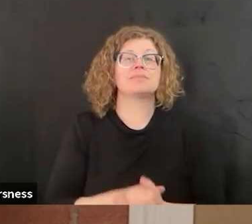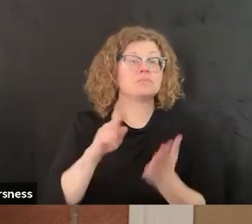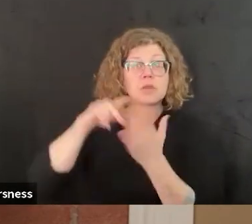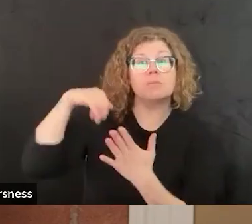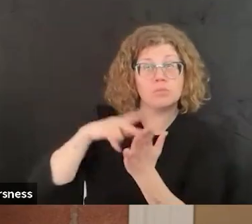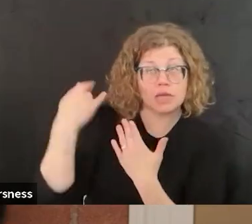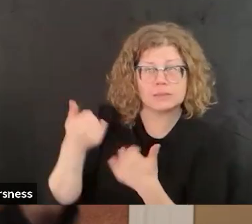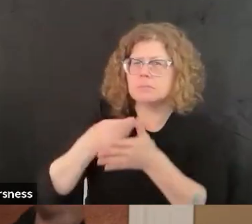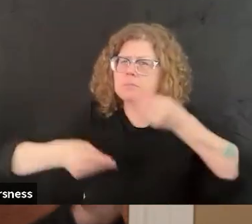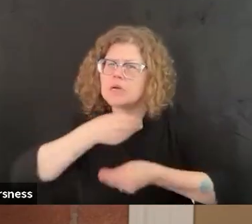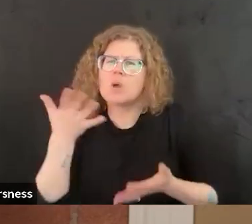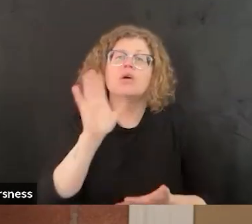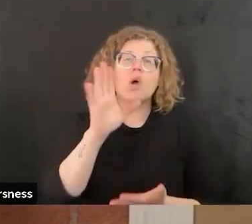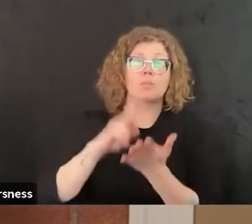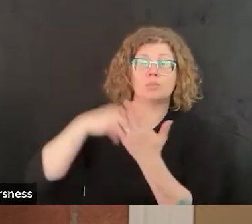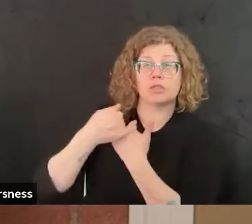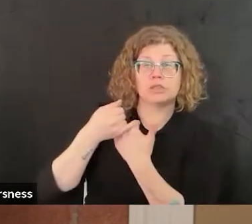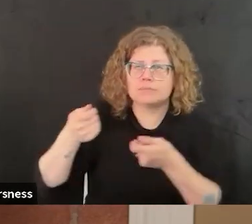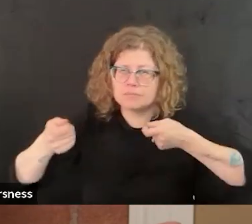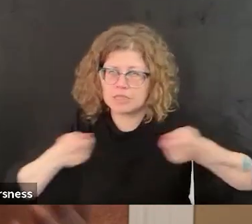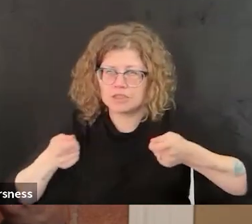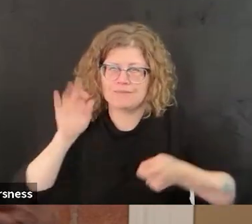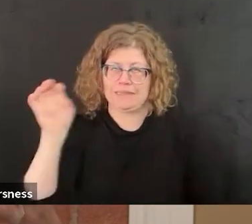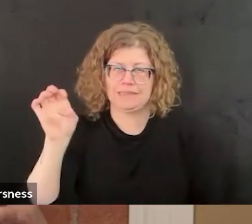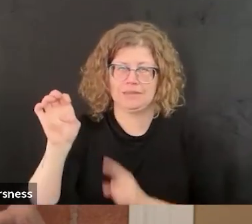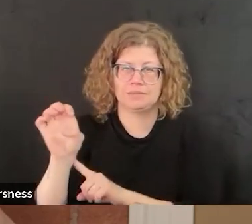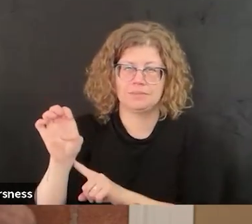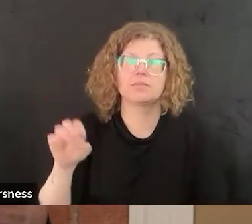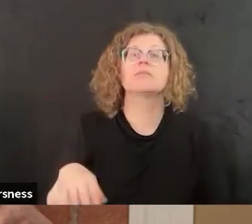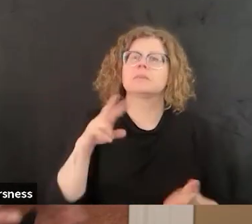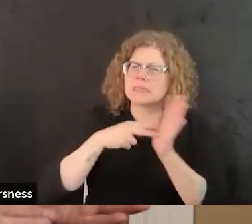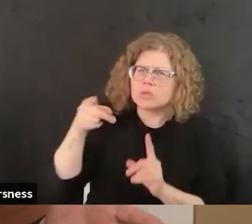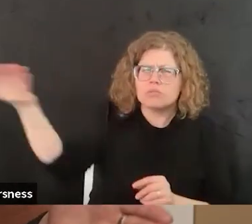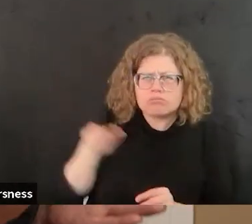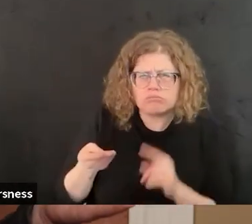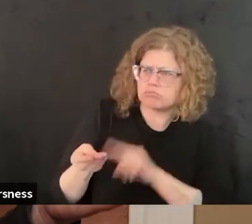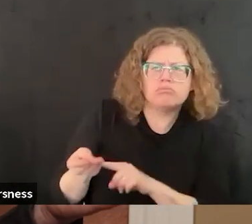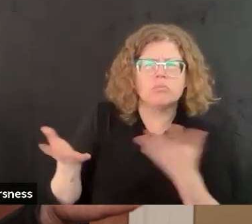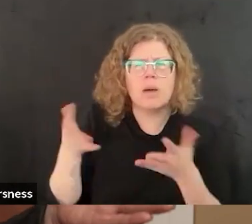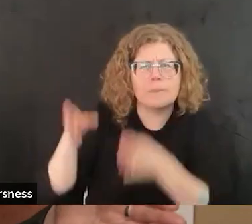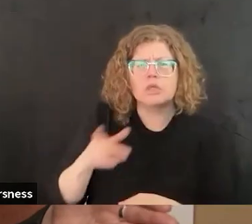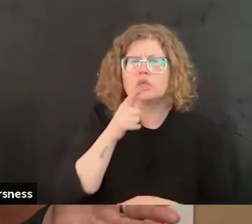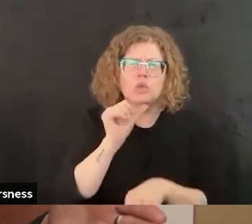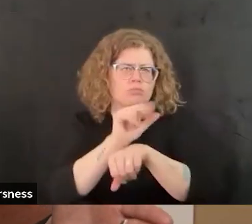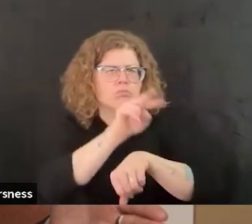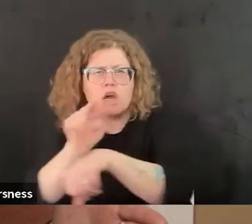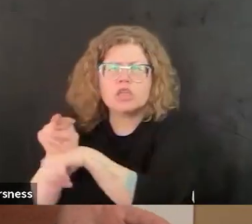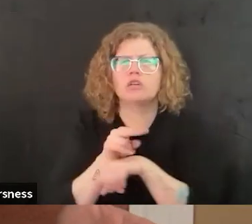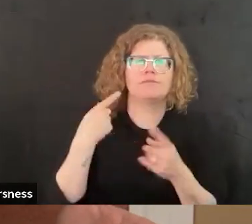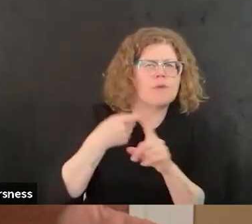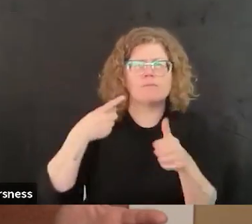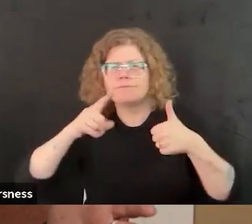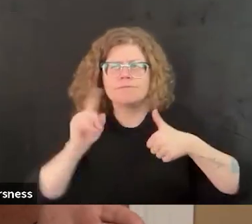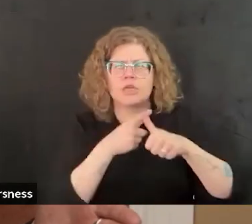your project budget is where your project management fees come from. So you need to have somebody who is kind of overseeing the entire